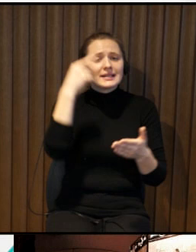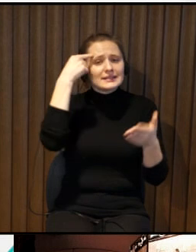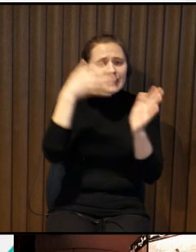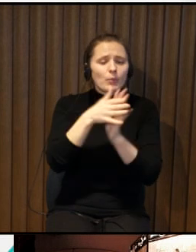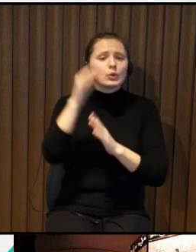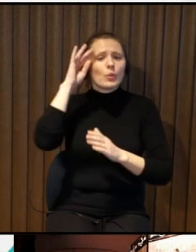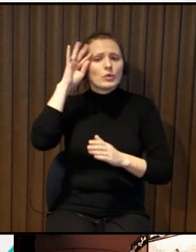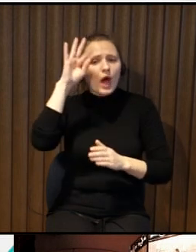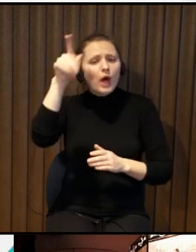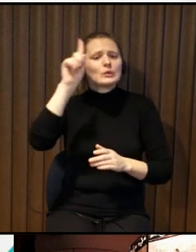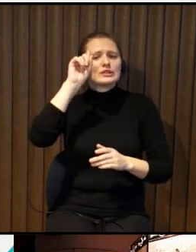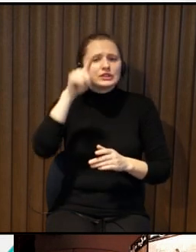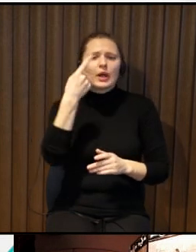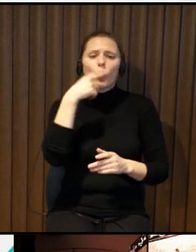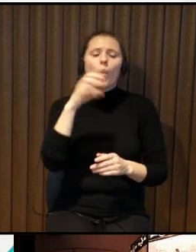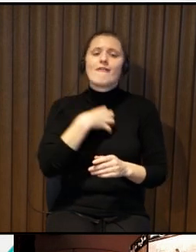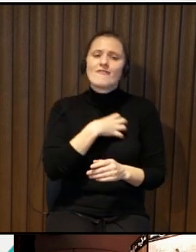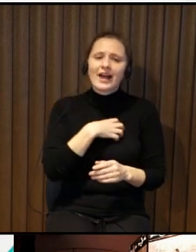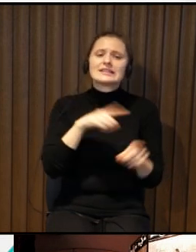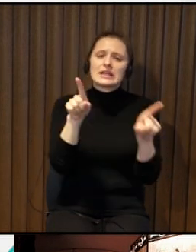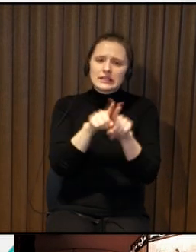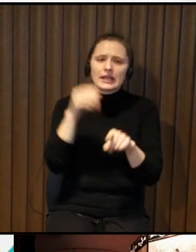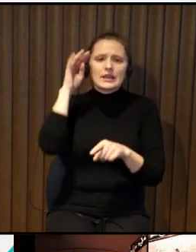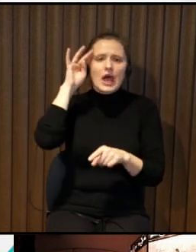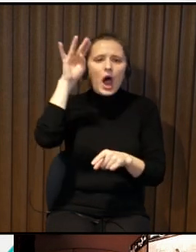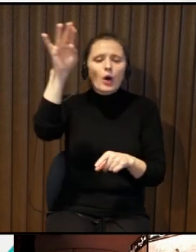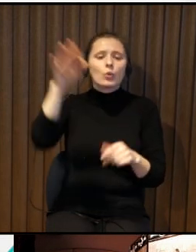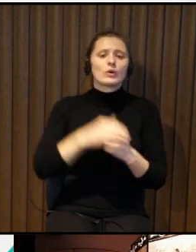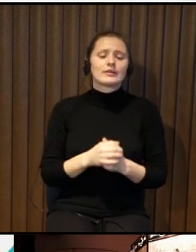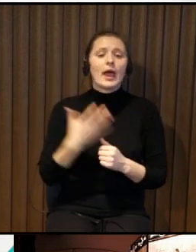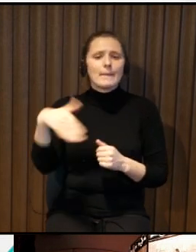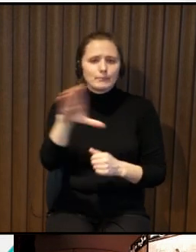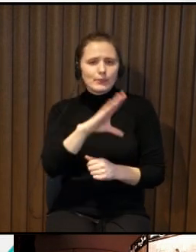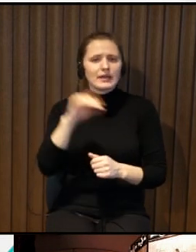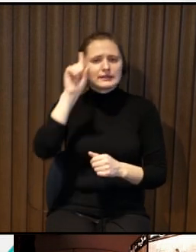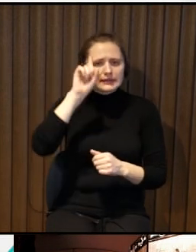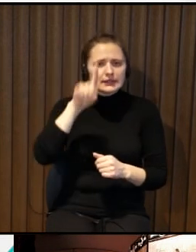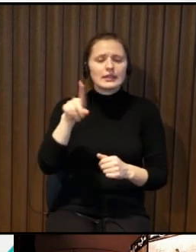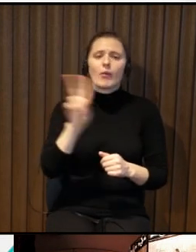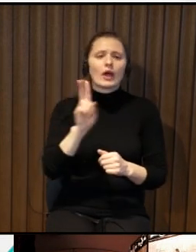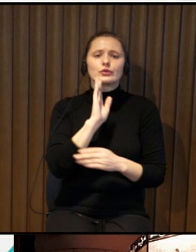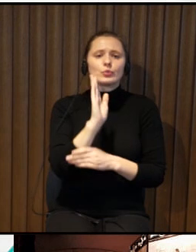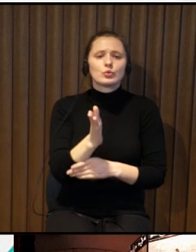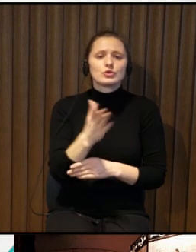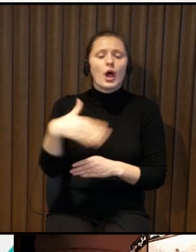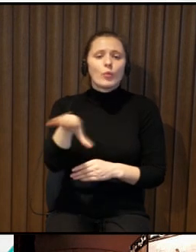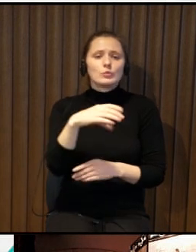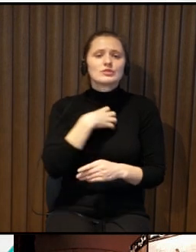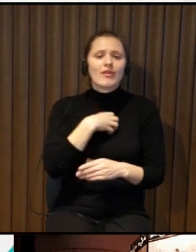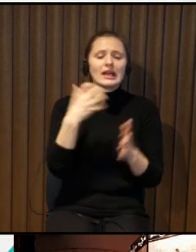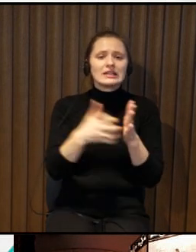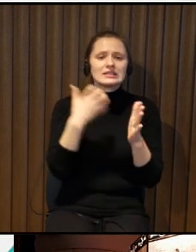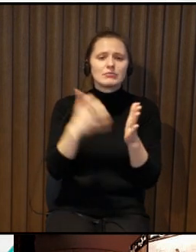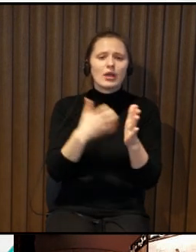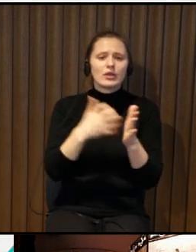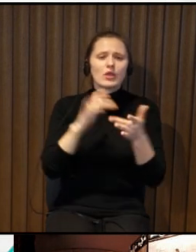most important, we use a virtuous tornado. We start with small successes and create a system that can